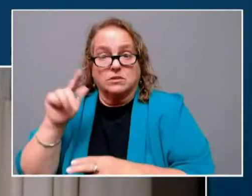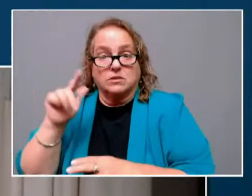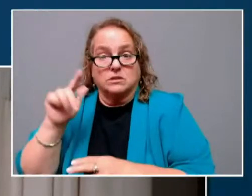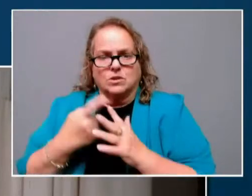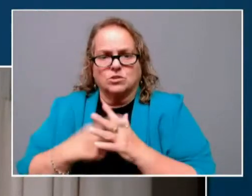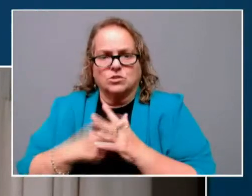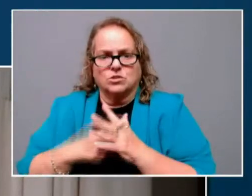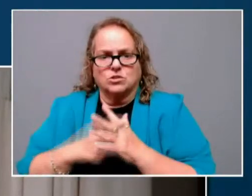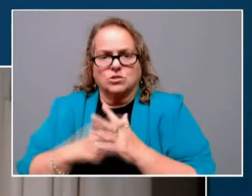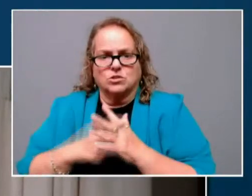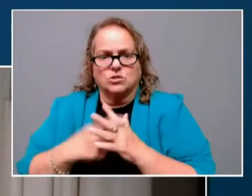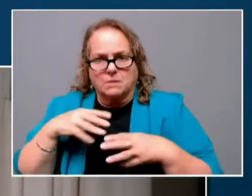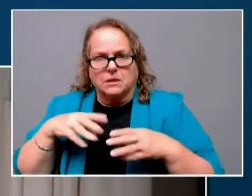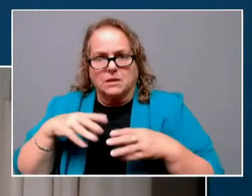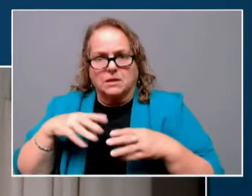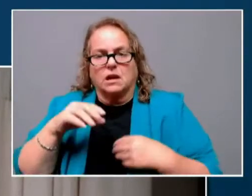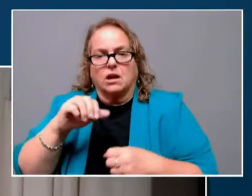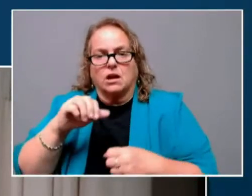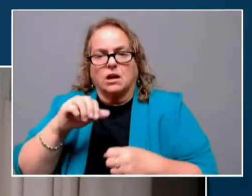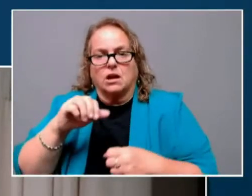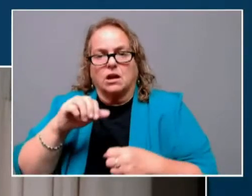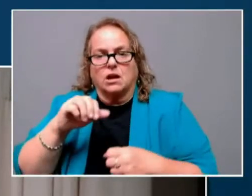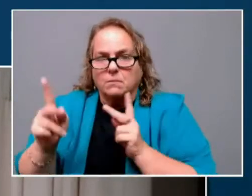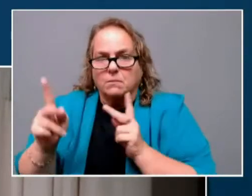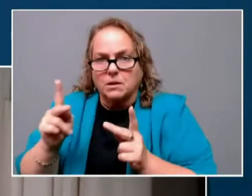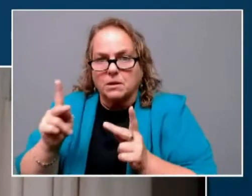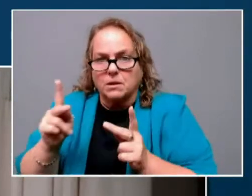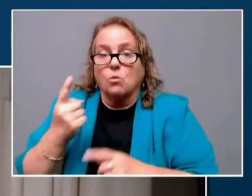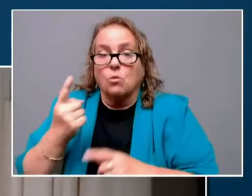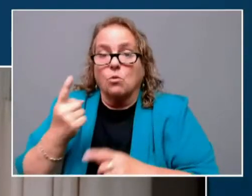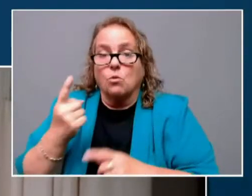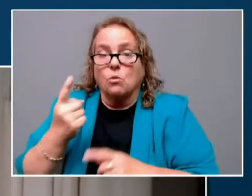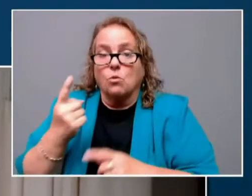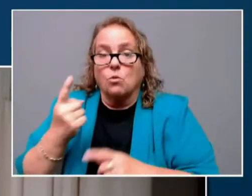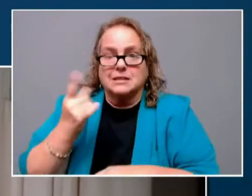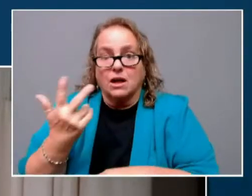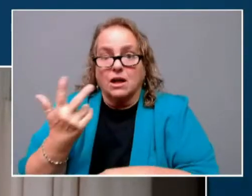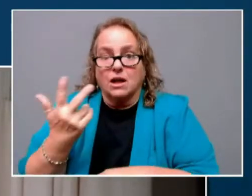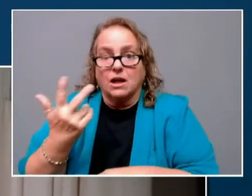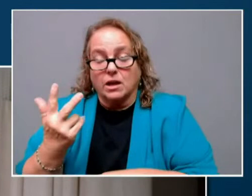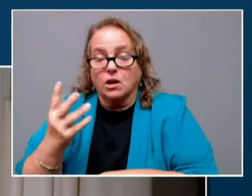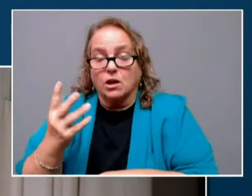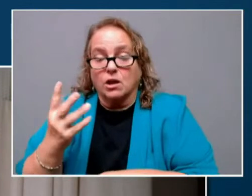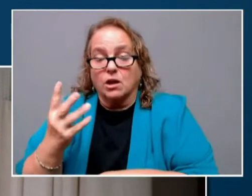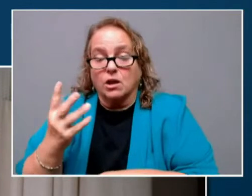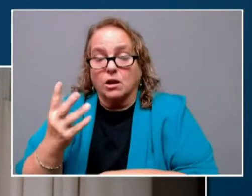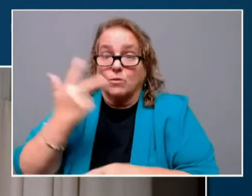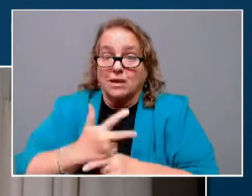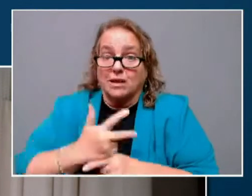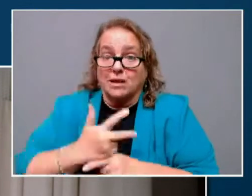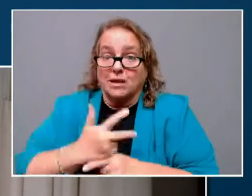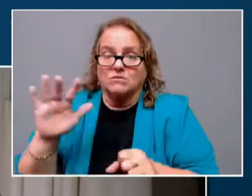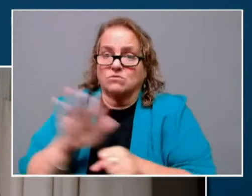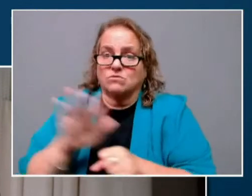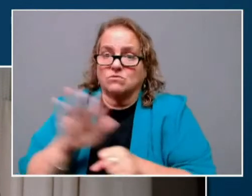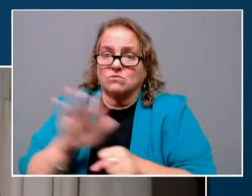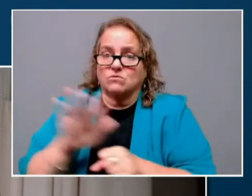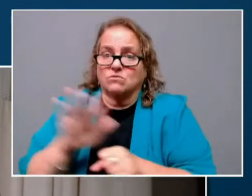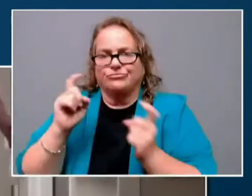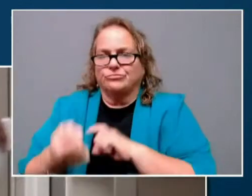patients. Started out with 1, next day we were 3. Within those 3 days, we completely shifted over to